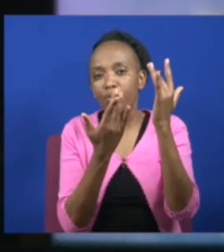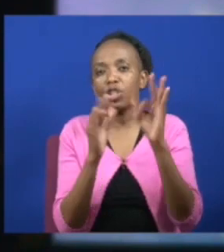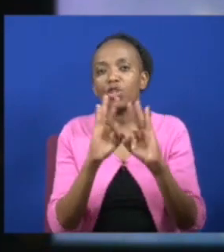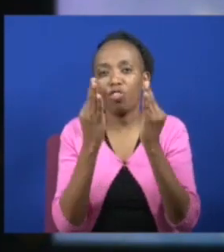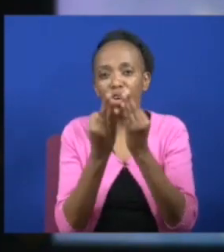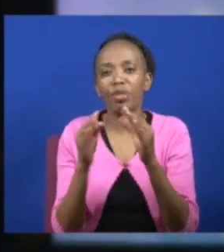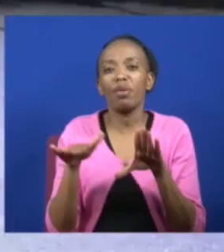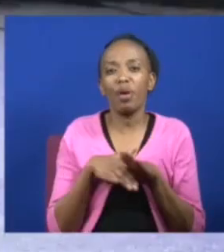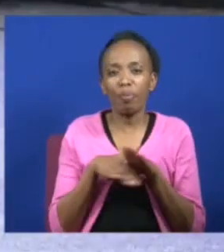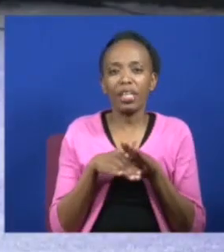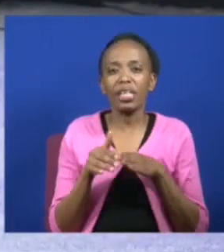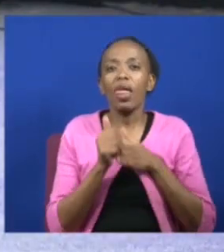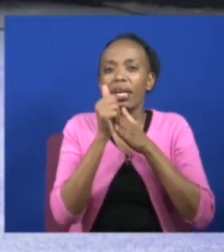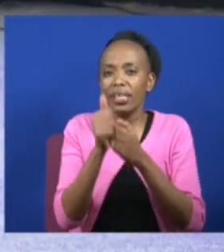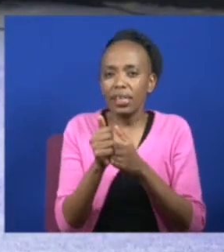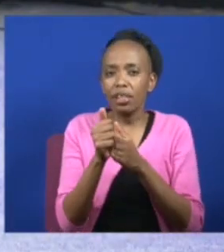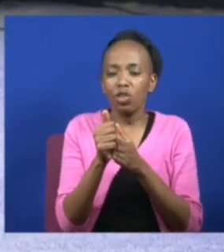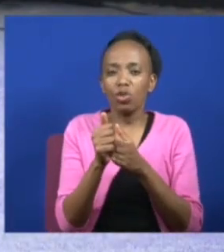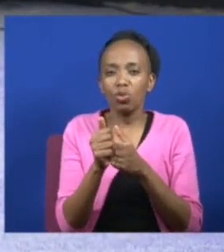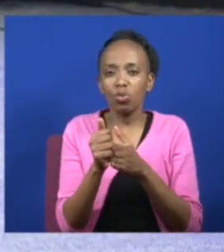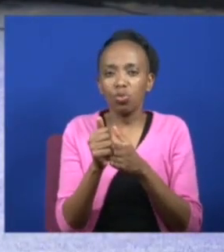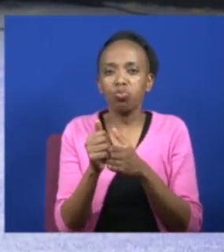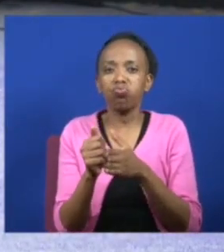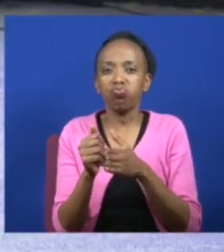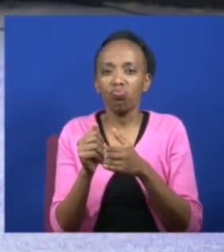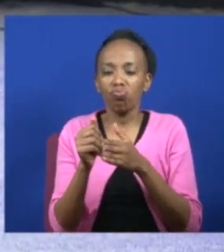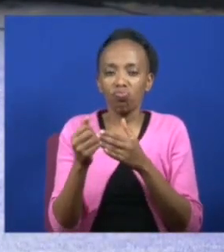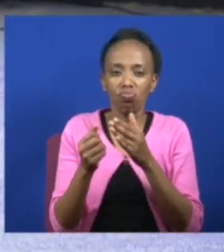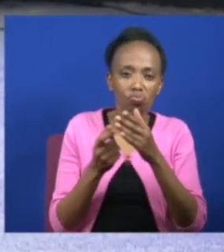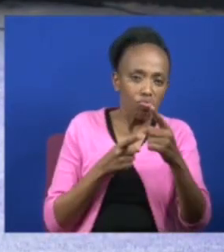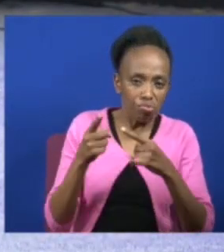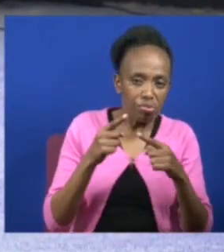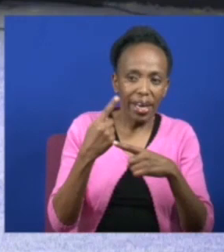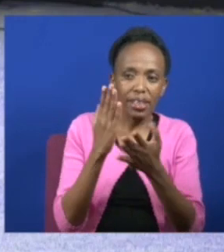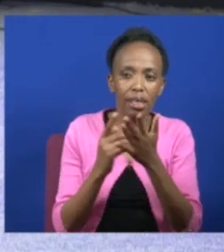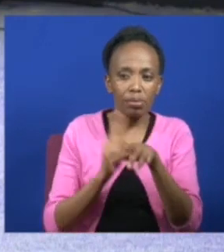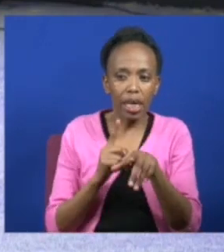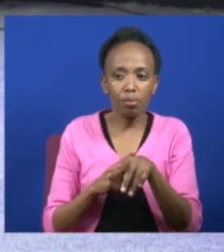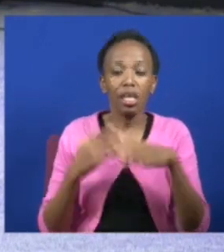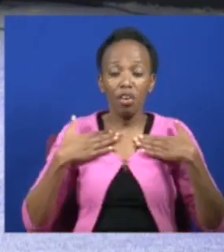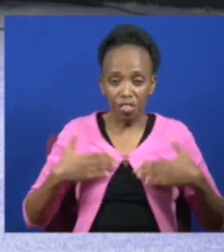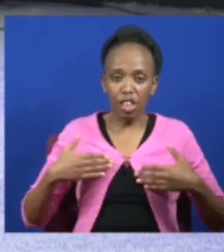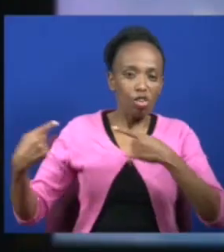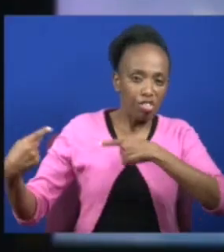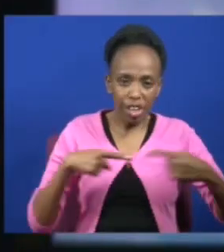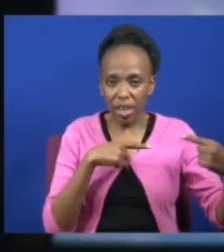of family members leading to friction and sometimes even physical violence. But